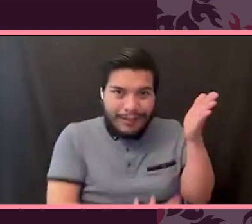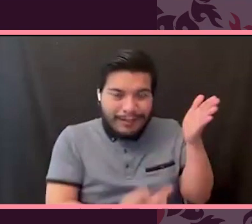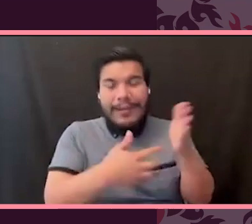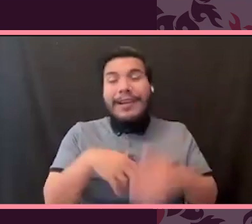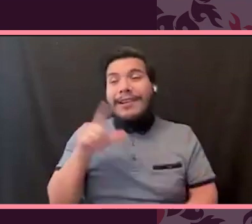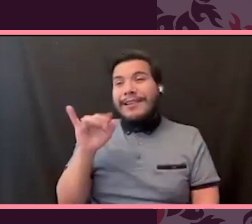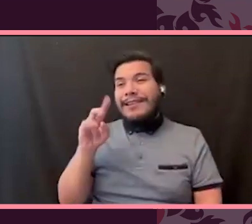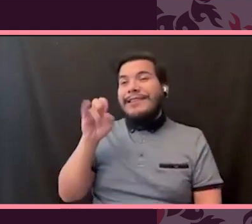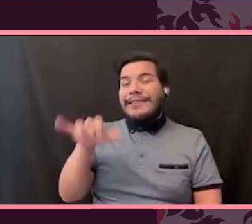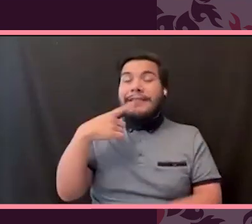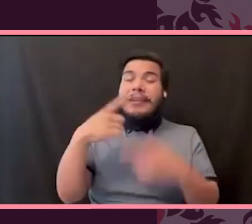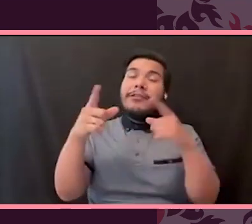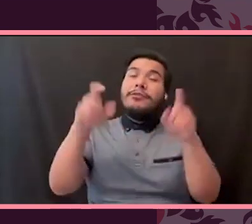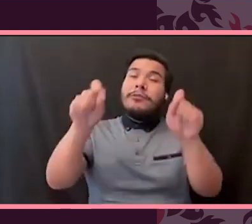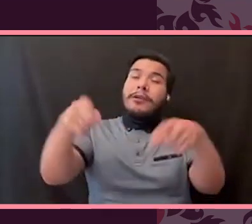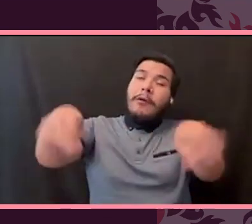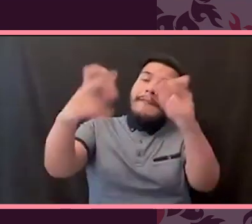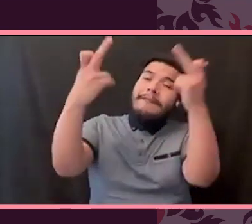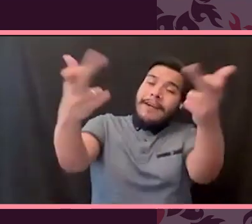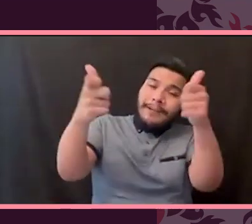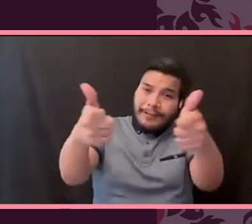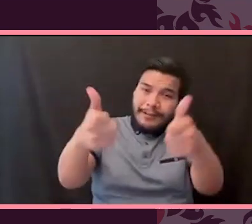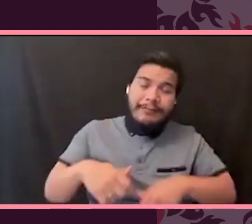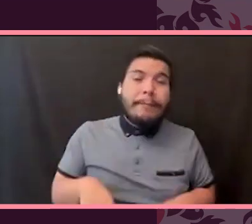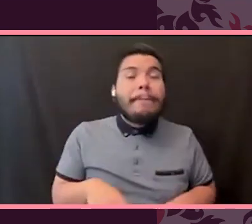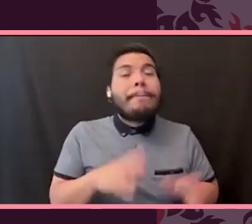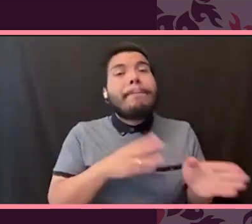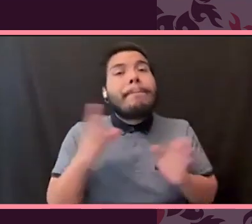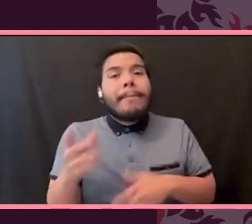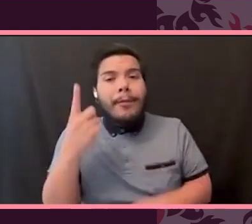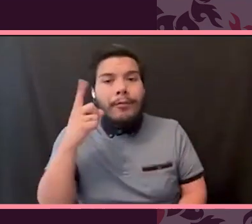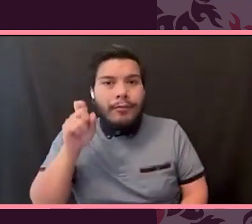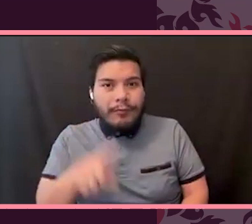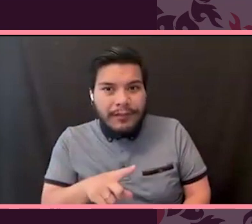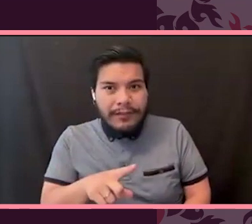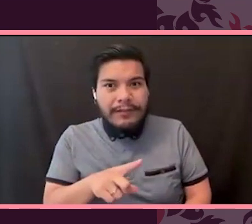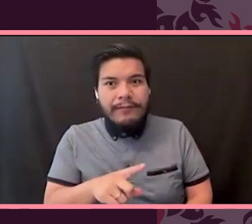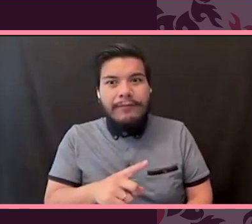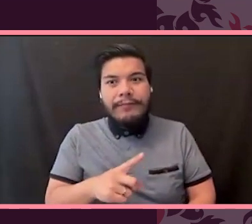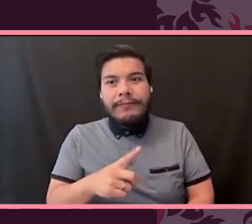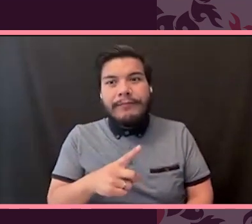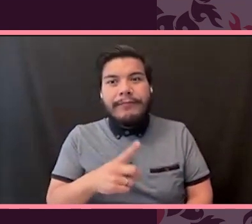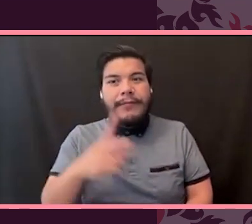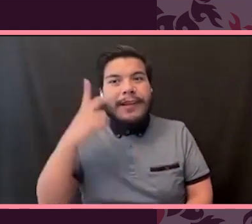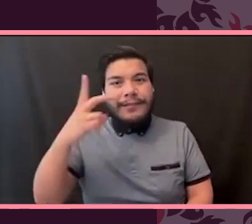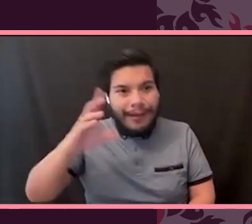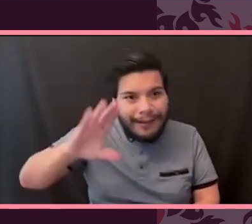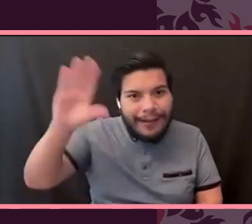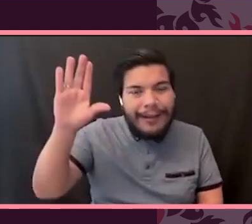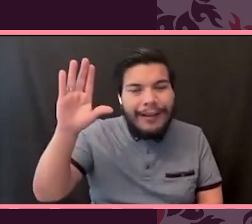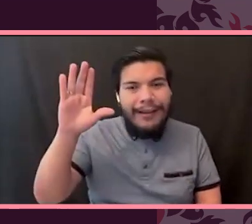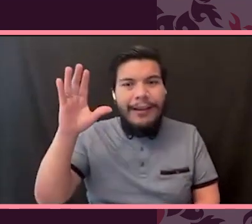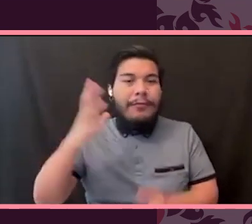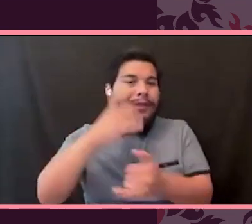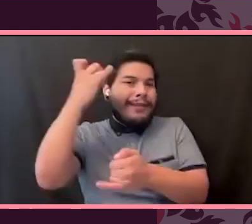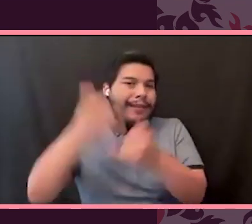you to get fucked. There was one more question. I saw a hand, and it'll be our last question